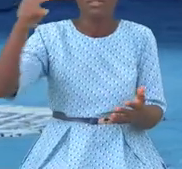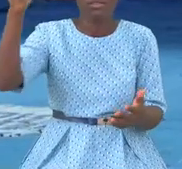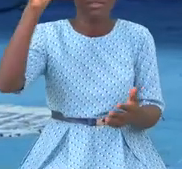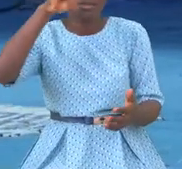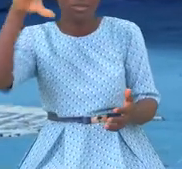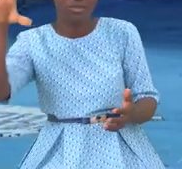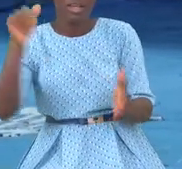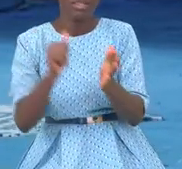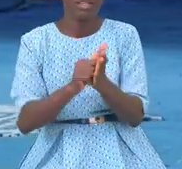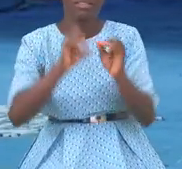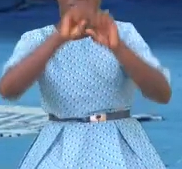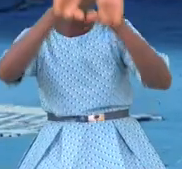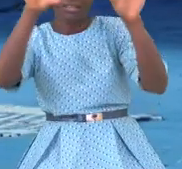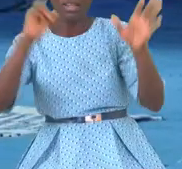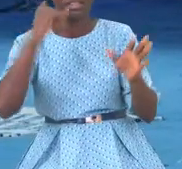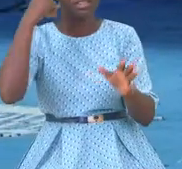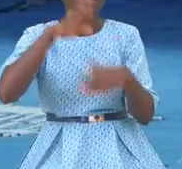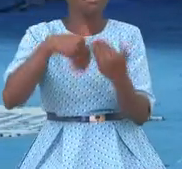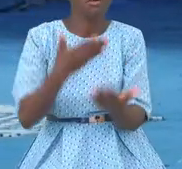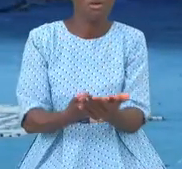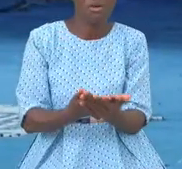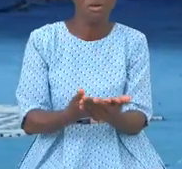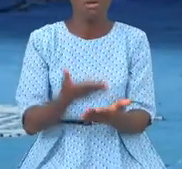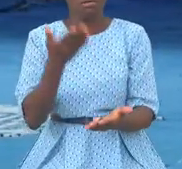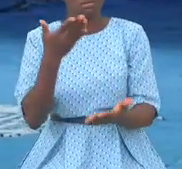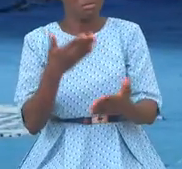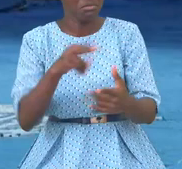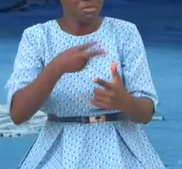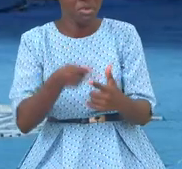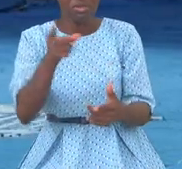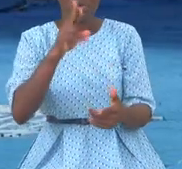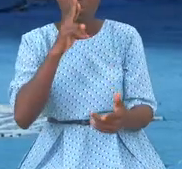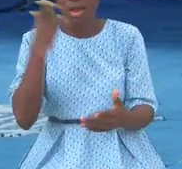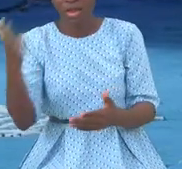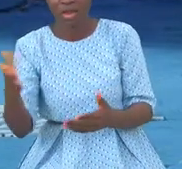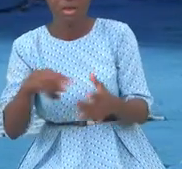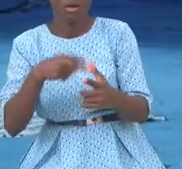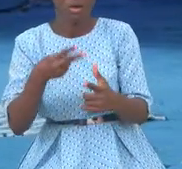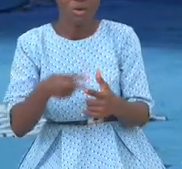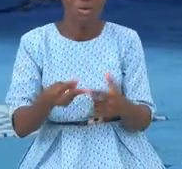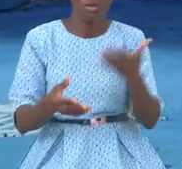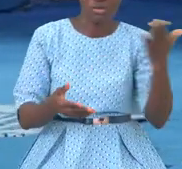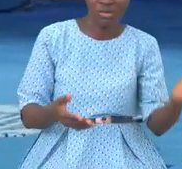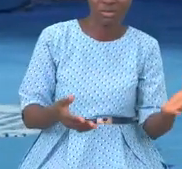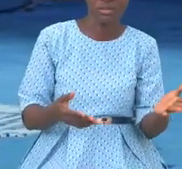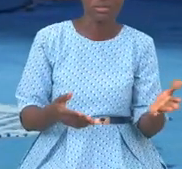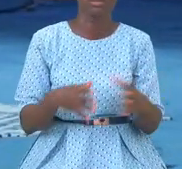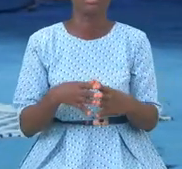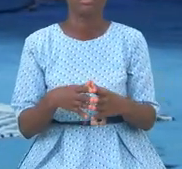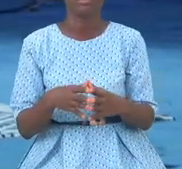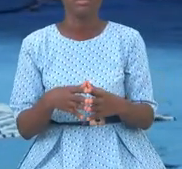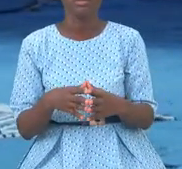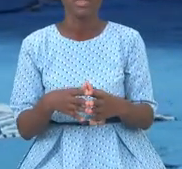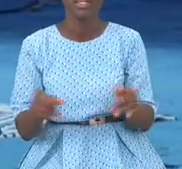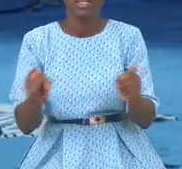grace like the air he gives us, and we don't pay for that. Like the sun and sunshine,